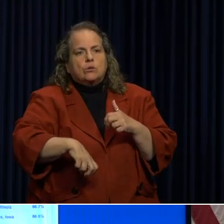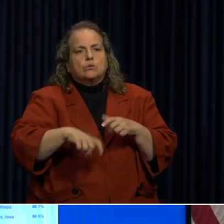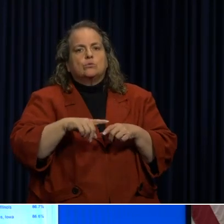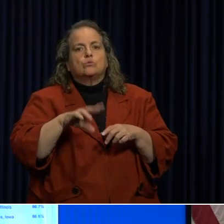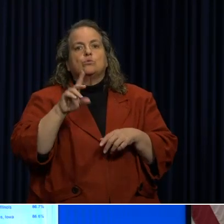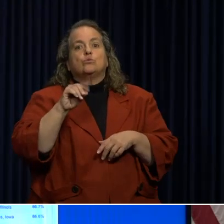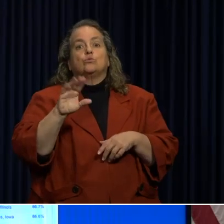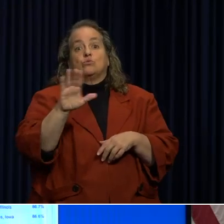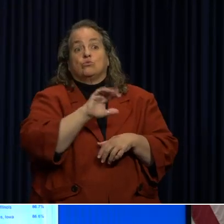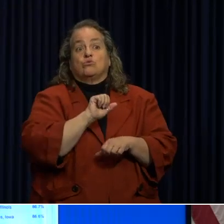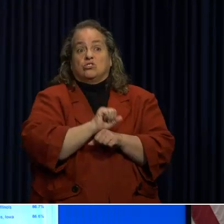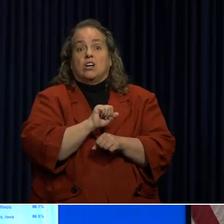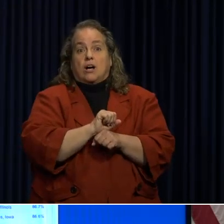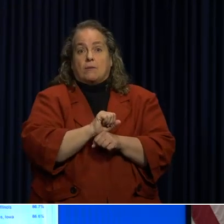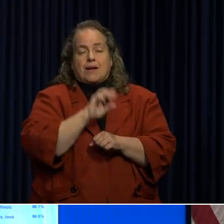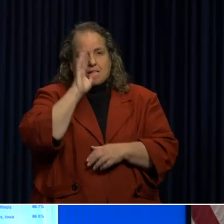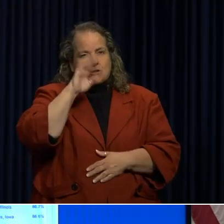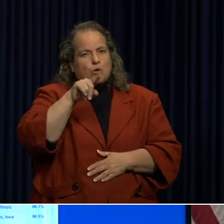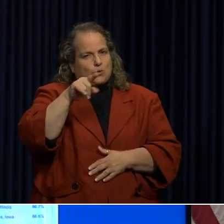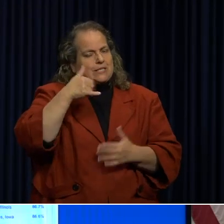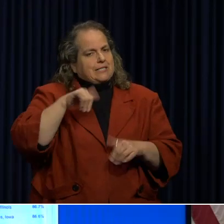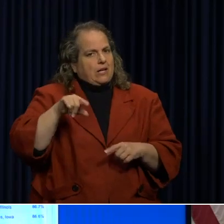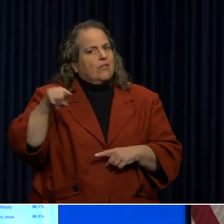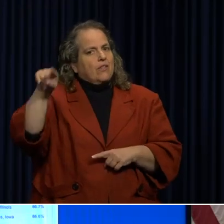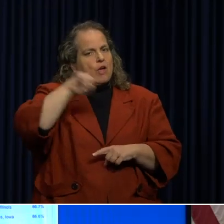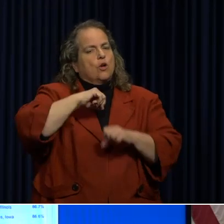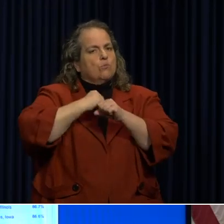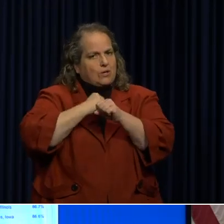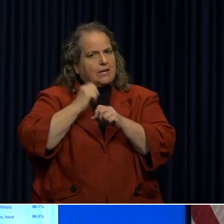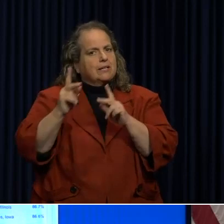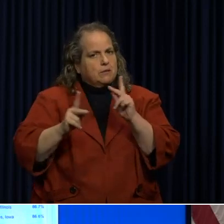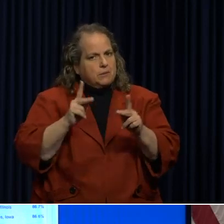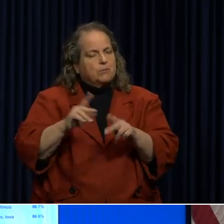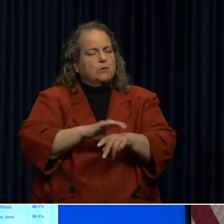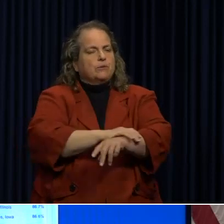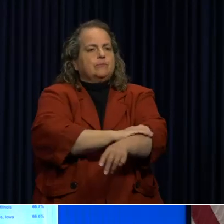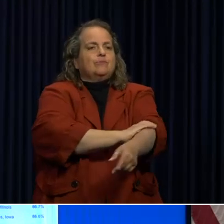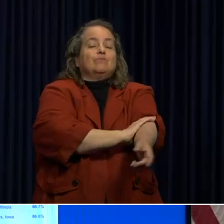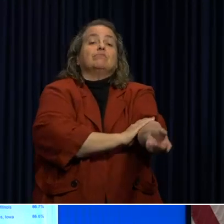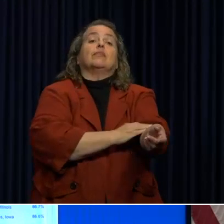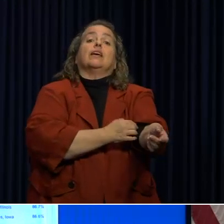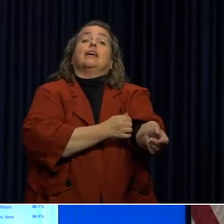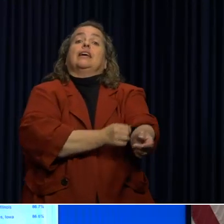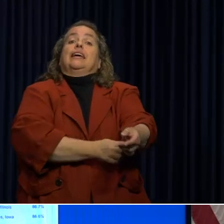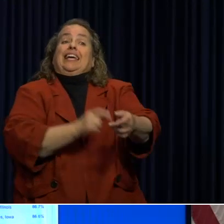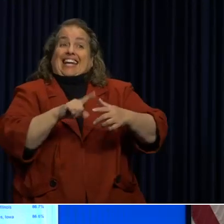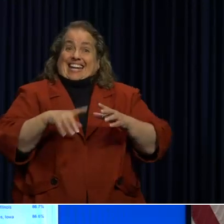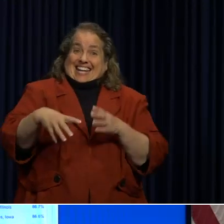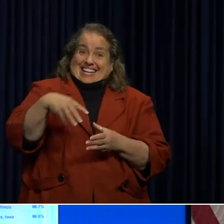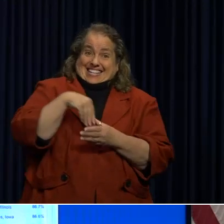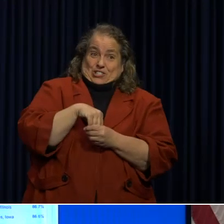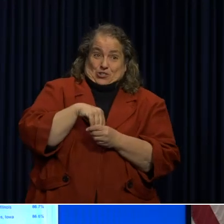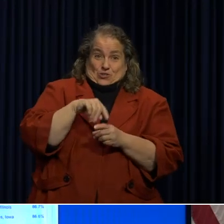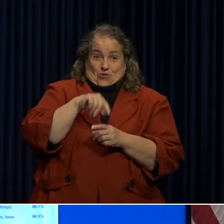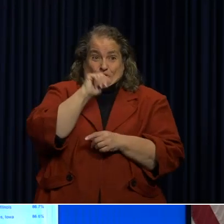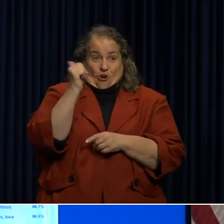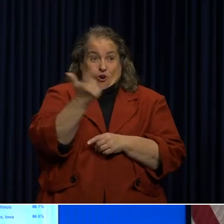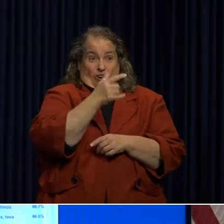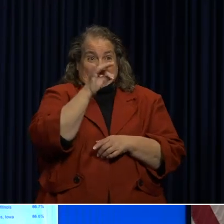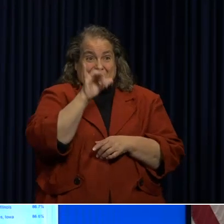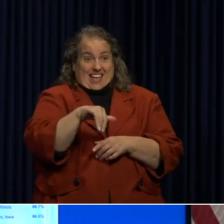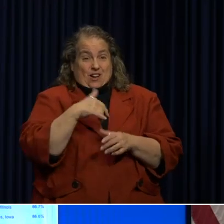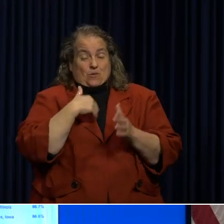right now, but they are still out there protecting people. So in addition to all of that we're asking of everybody, living